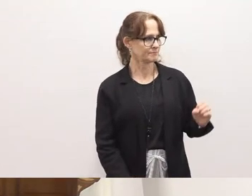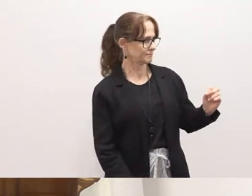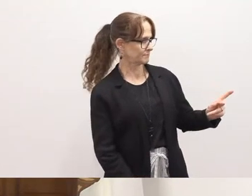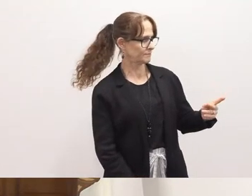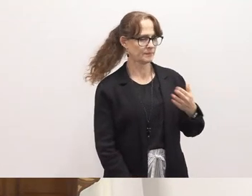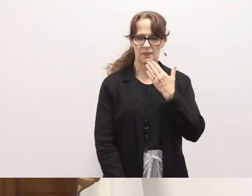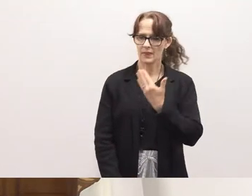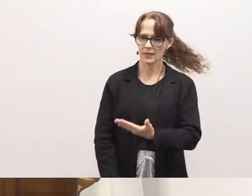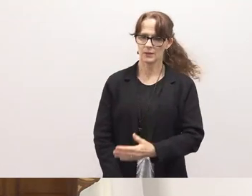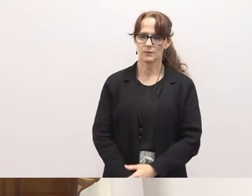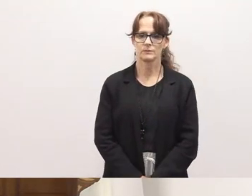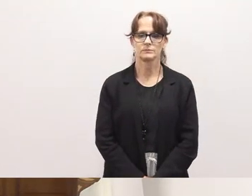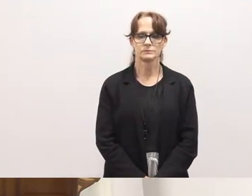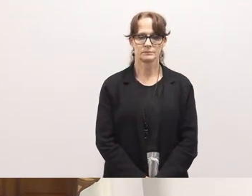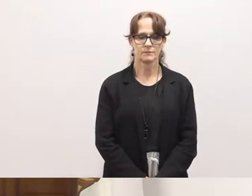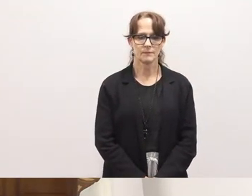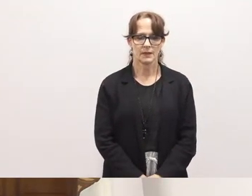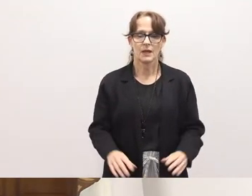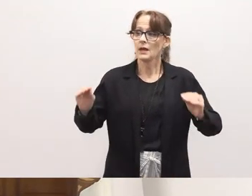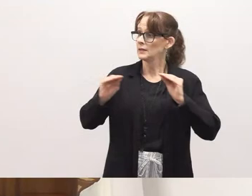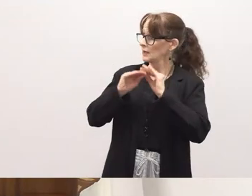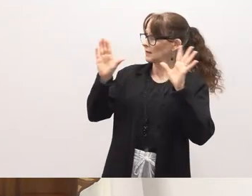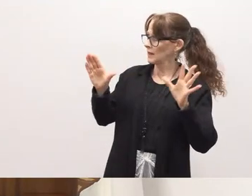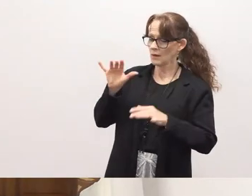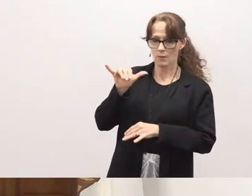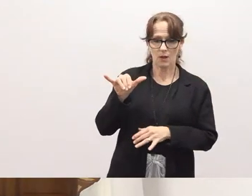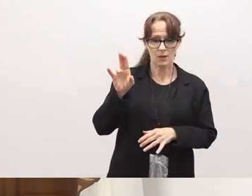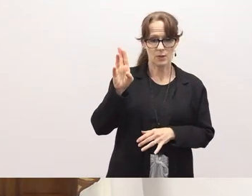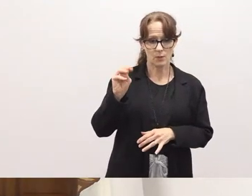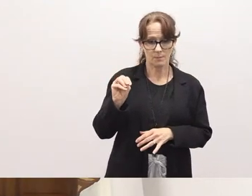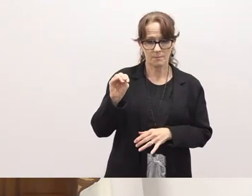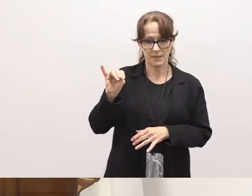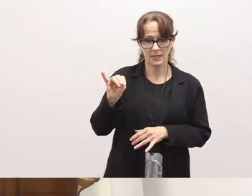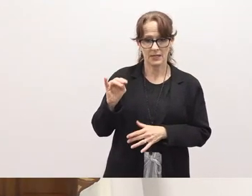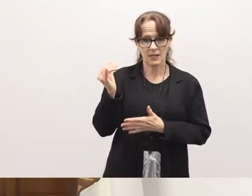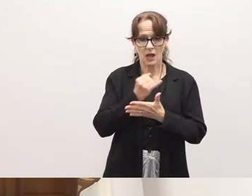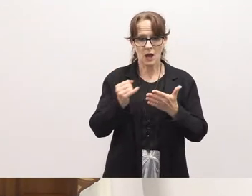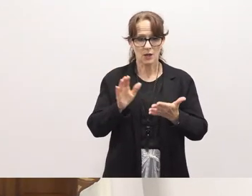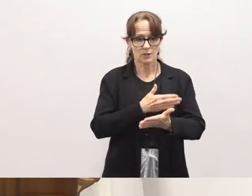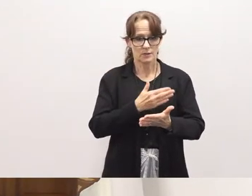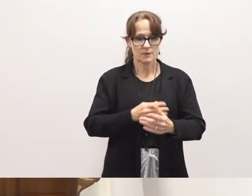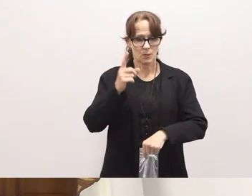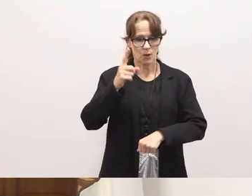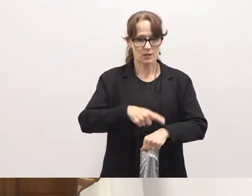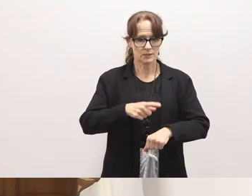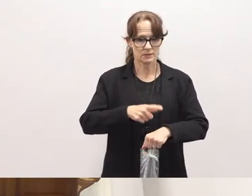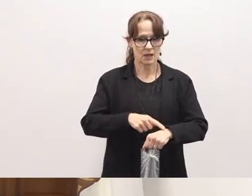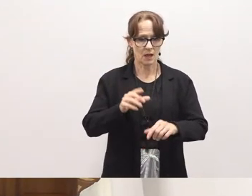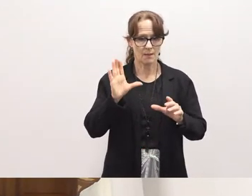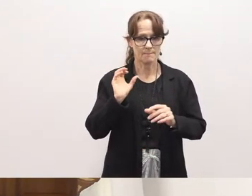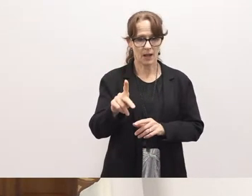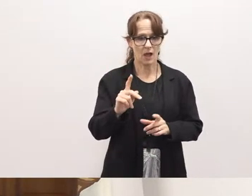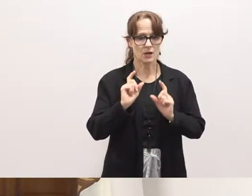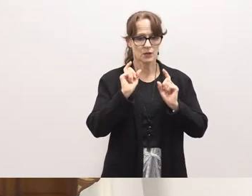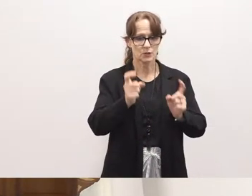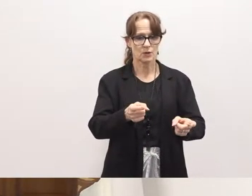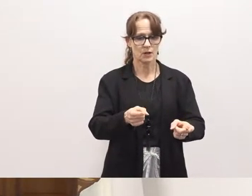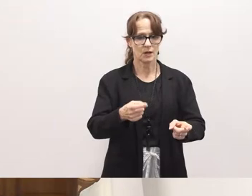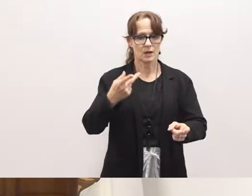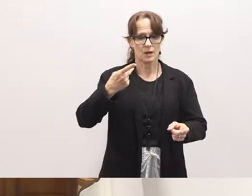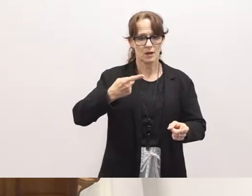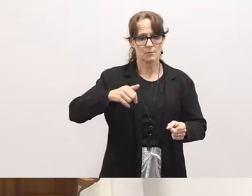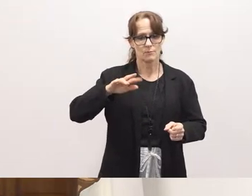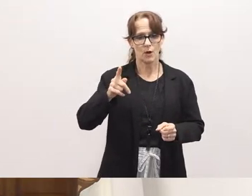Thank you. Just to clarify that arts music, that was a one-time block grant that was granted, and the Prop 28